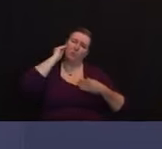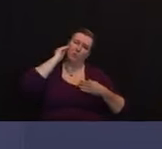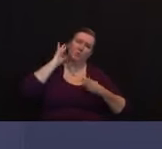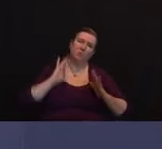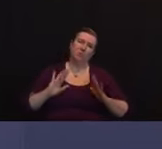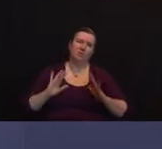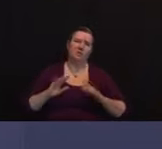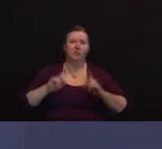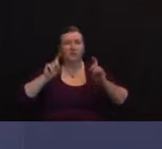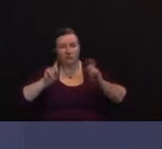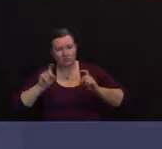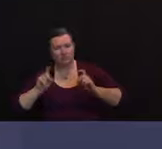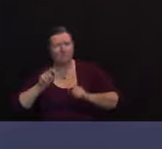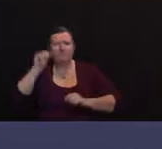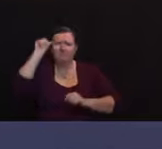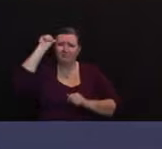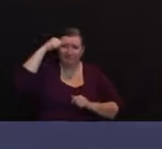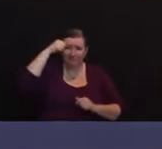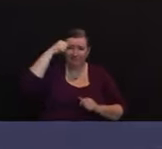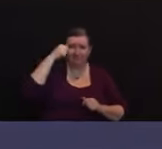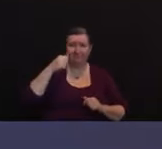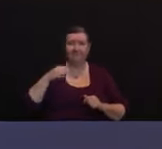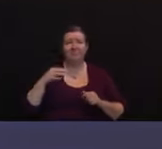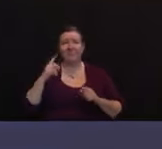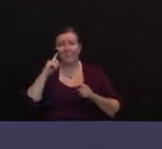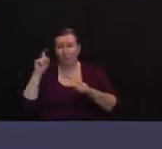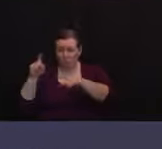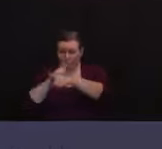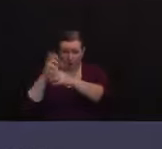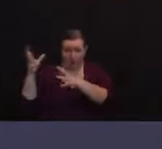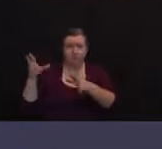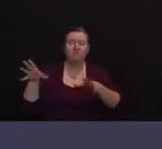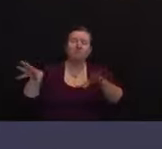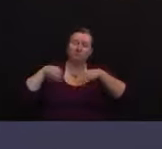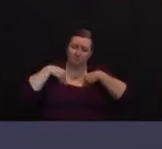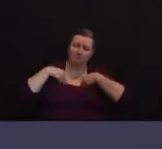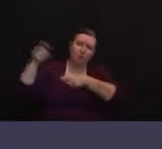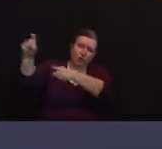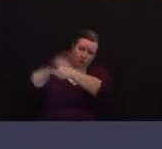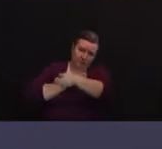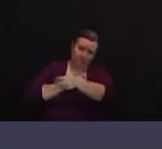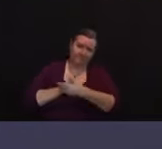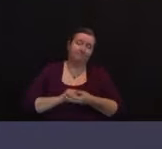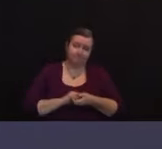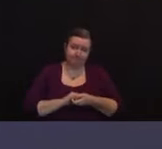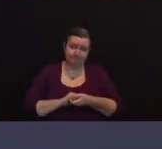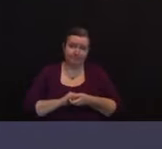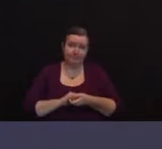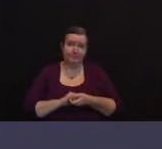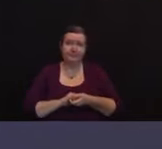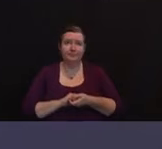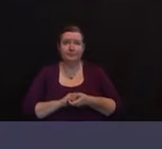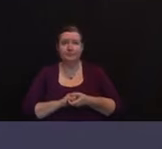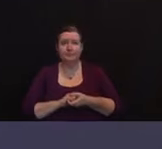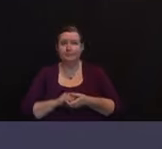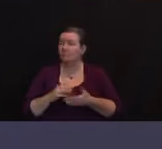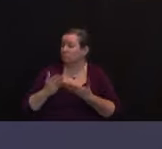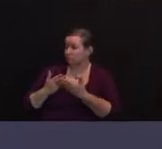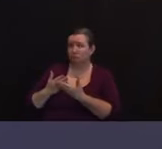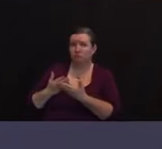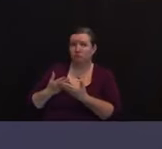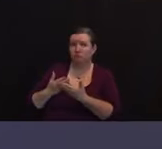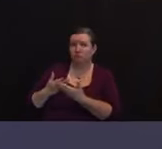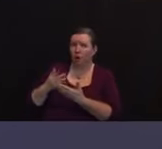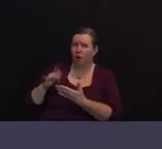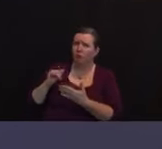us all, take the call. Thank you. Judy, thank you. Not surprised about the variants. We've been assuming they're in our midst,